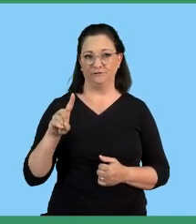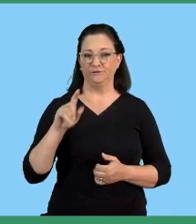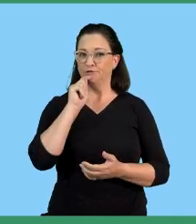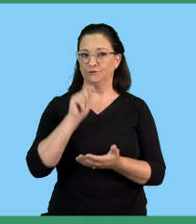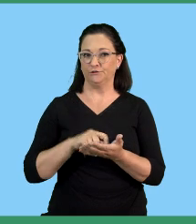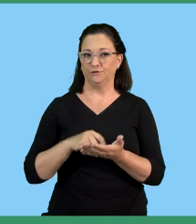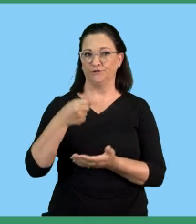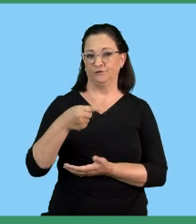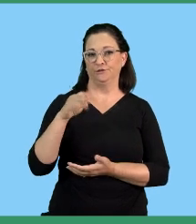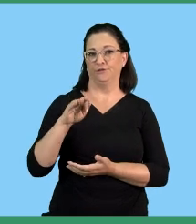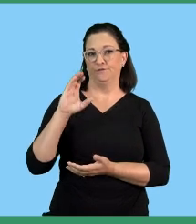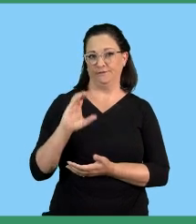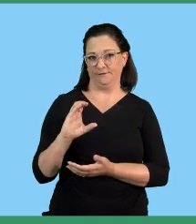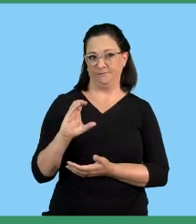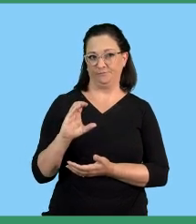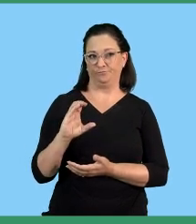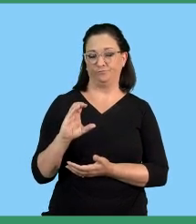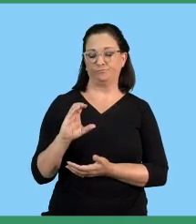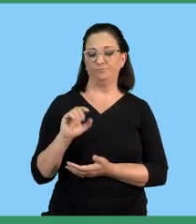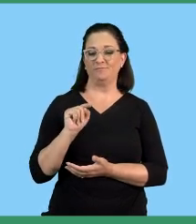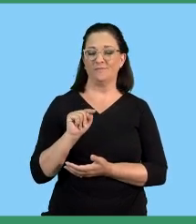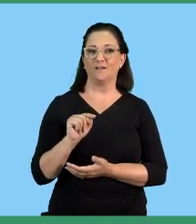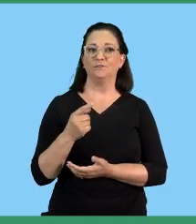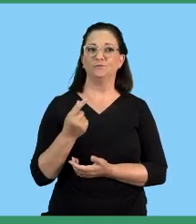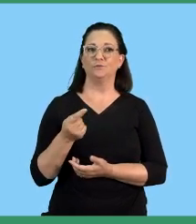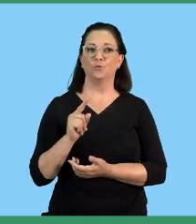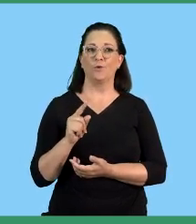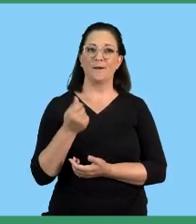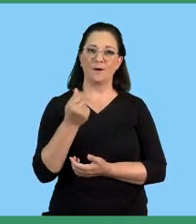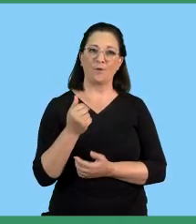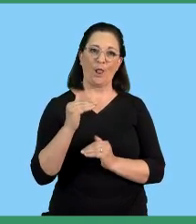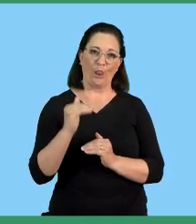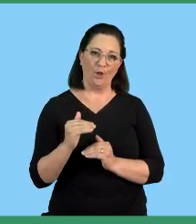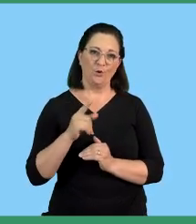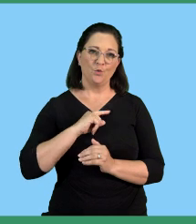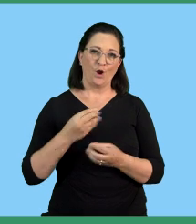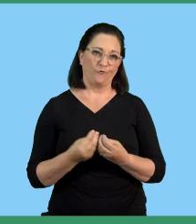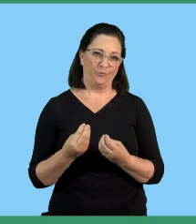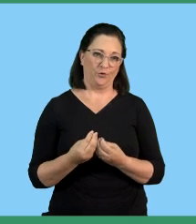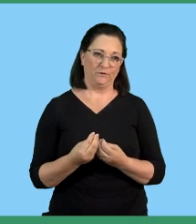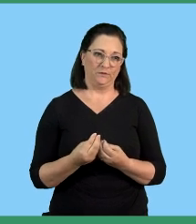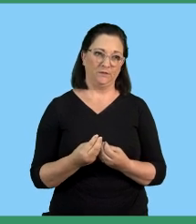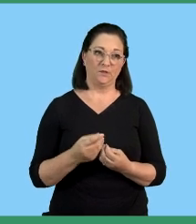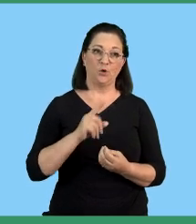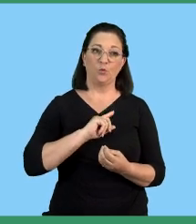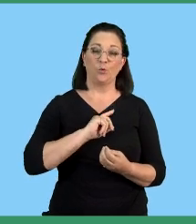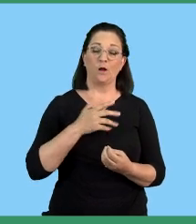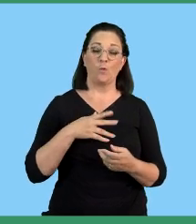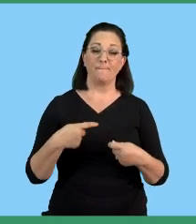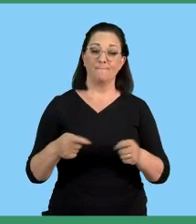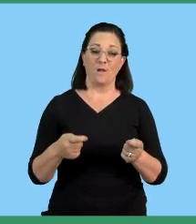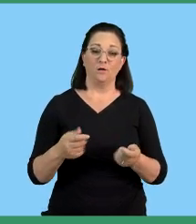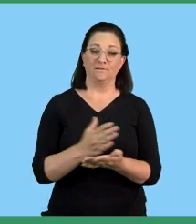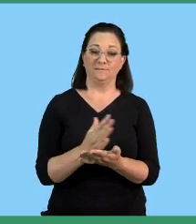G Fried Chicken, which is your GFC. G Fried Chicken has lowered the prices of their products to